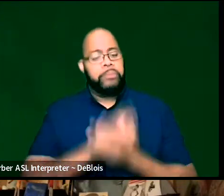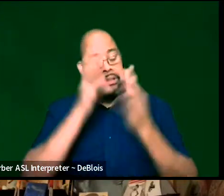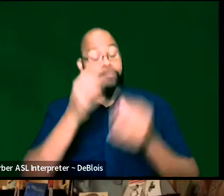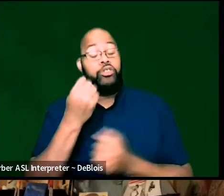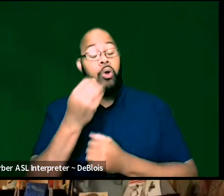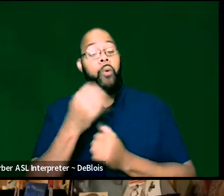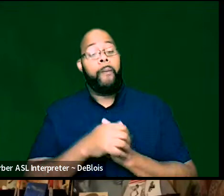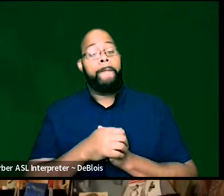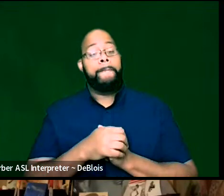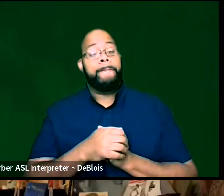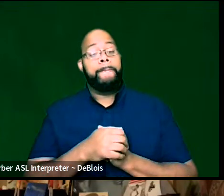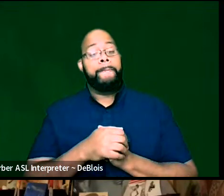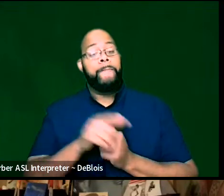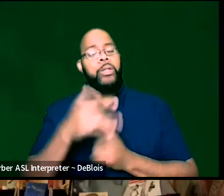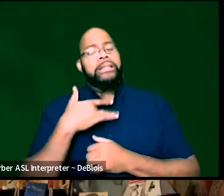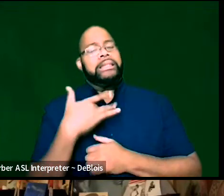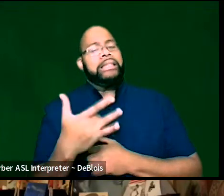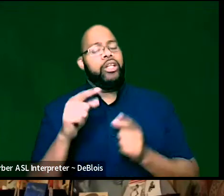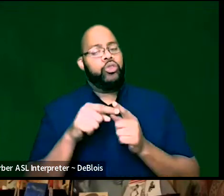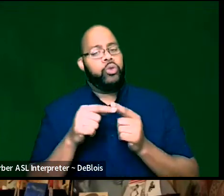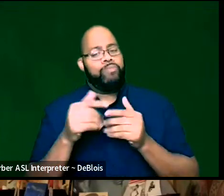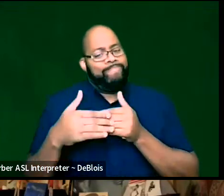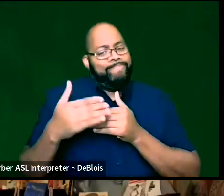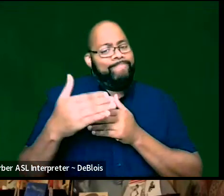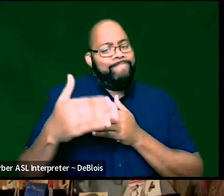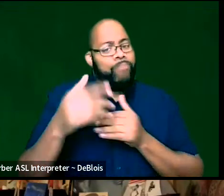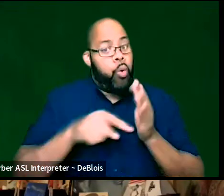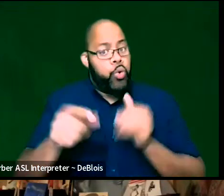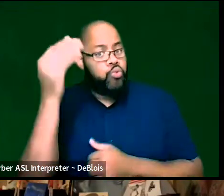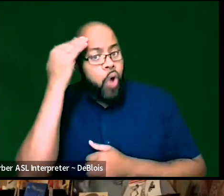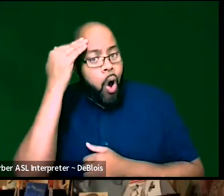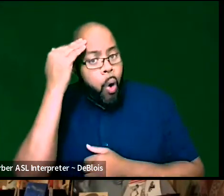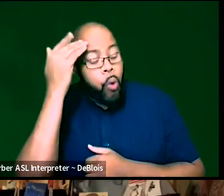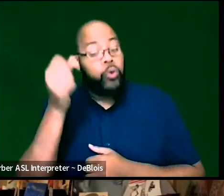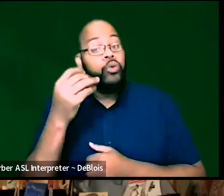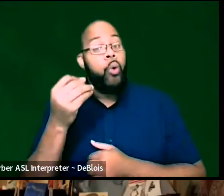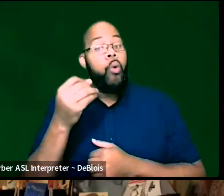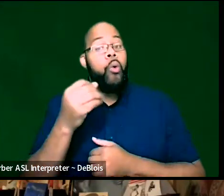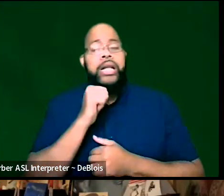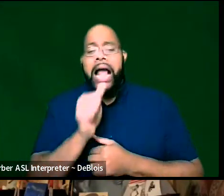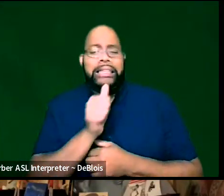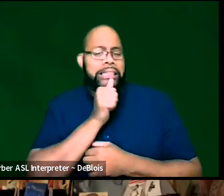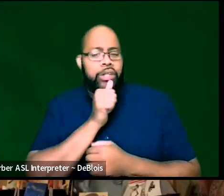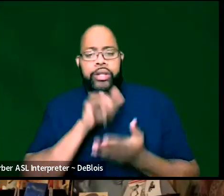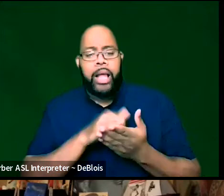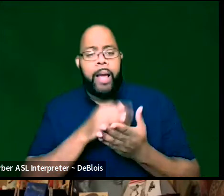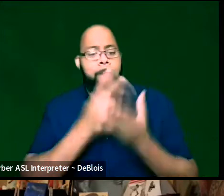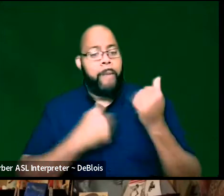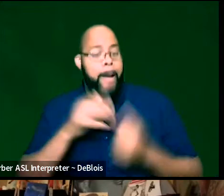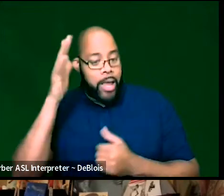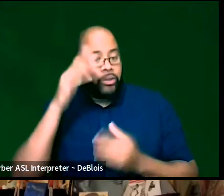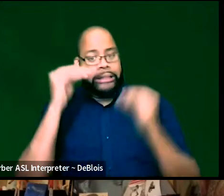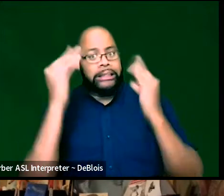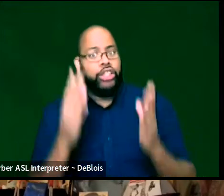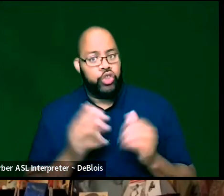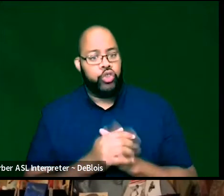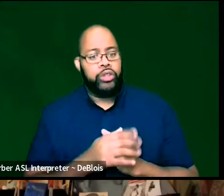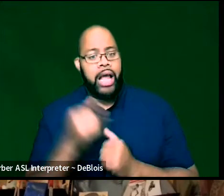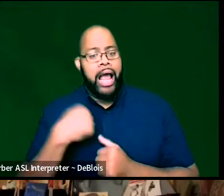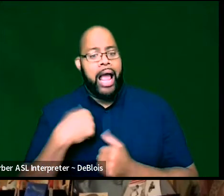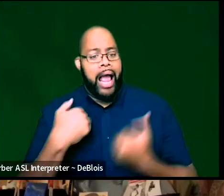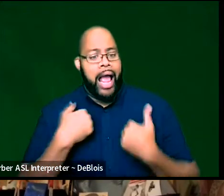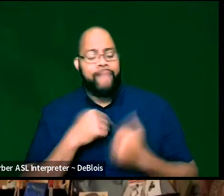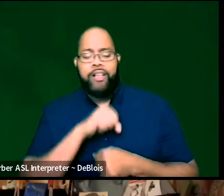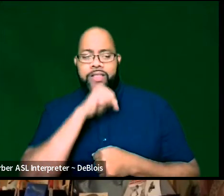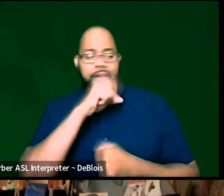So you tend to perpetuate what you know. So it's no secret that both of my parents were teachers, and I have a